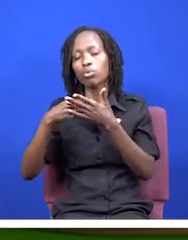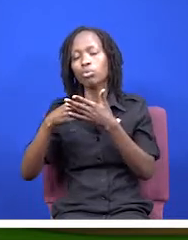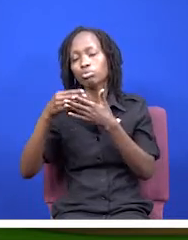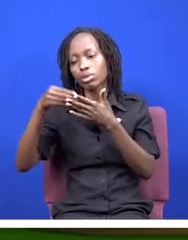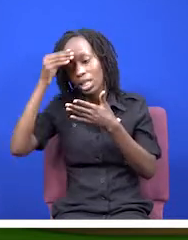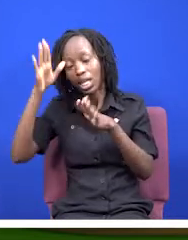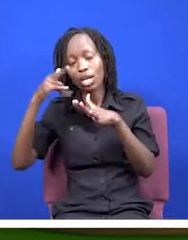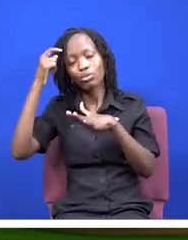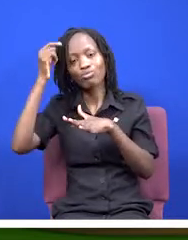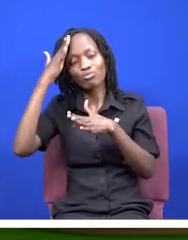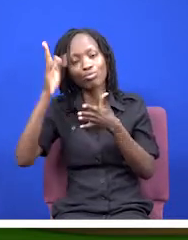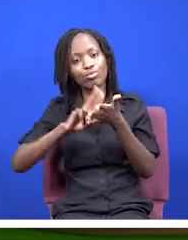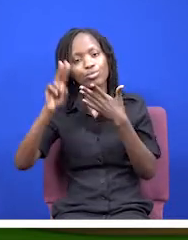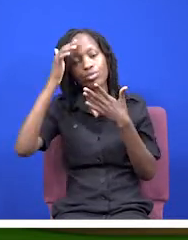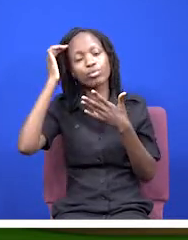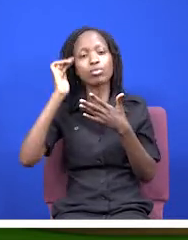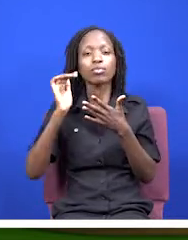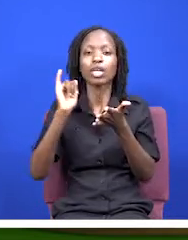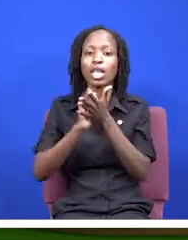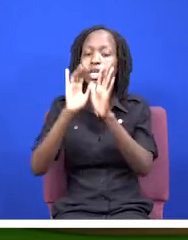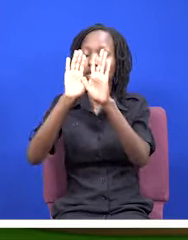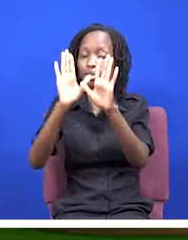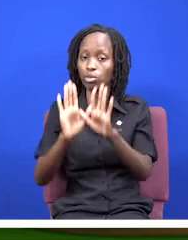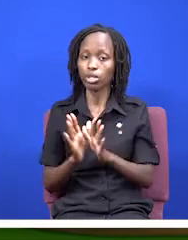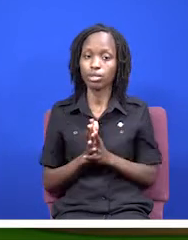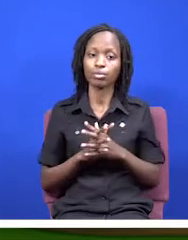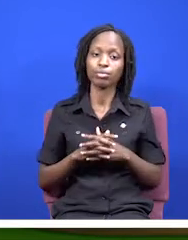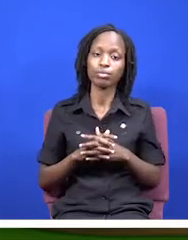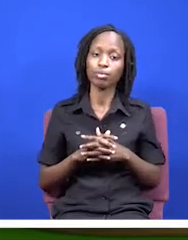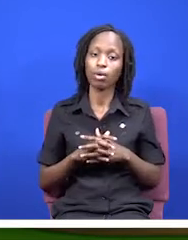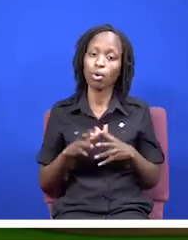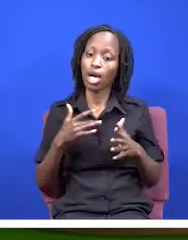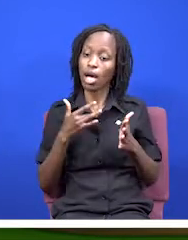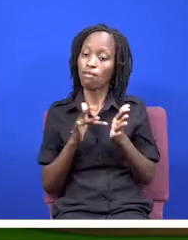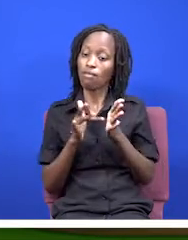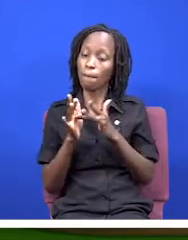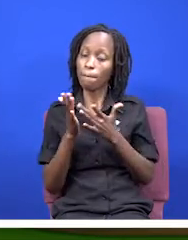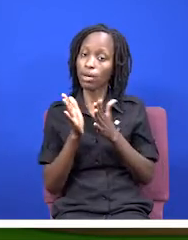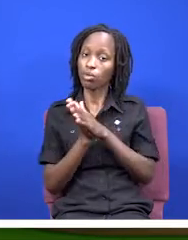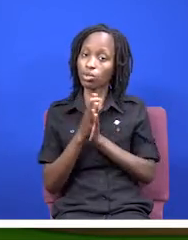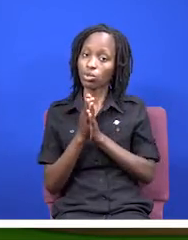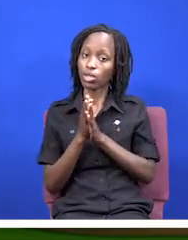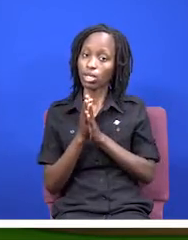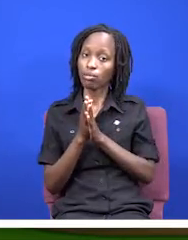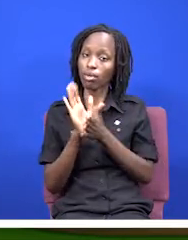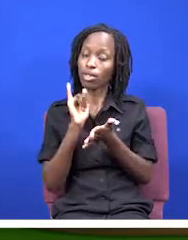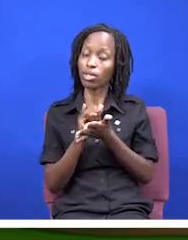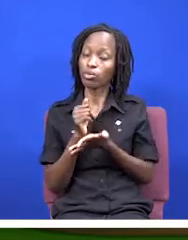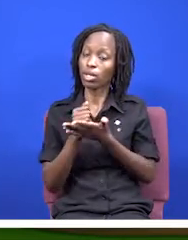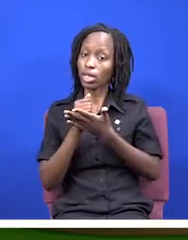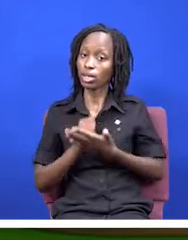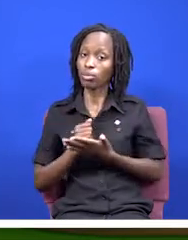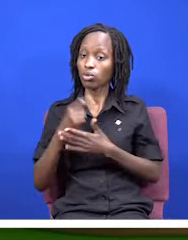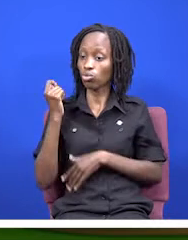memory verses. And that is very, very important. Now, I have a Bible story, boys and girls,